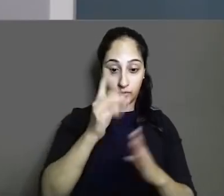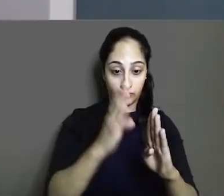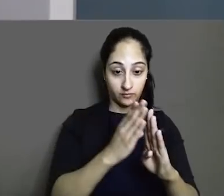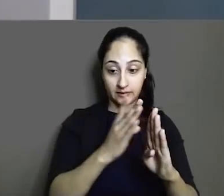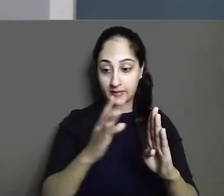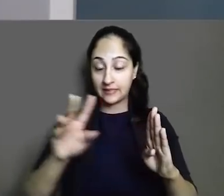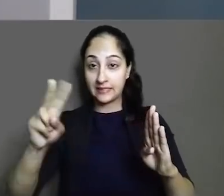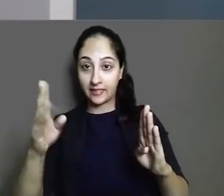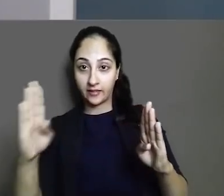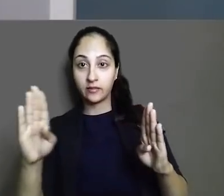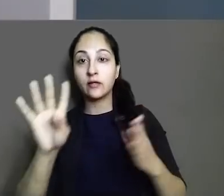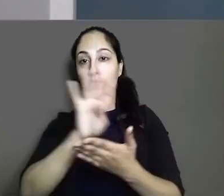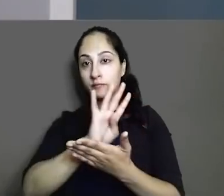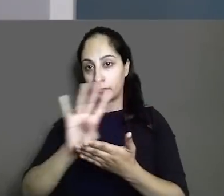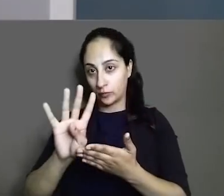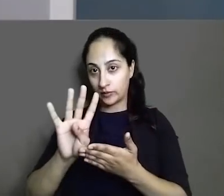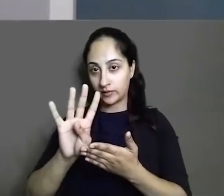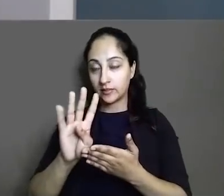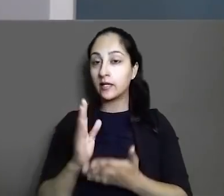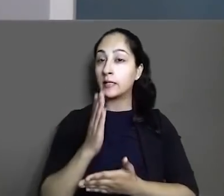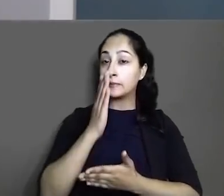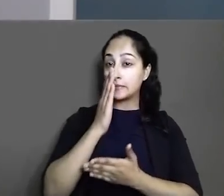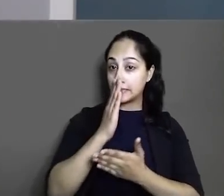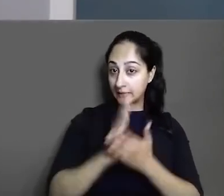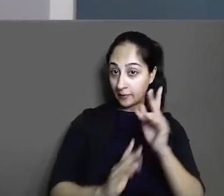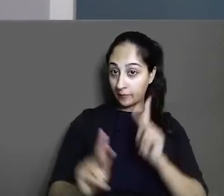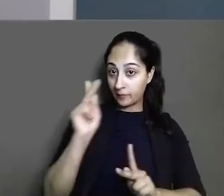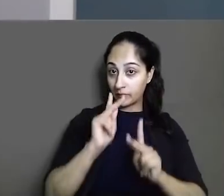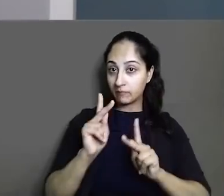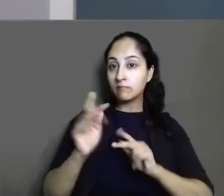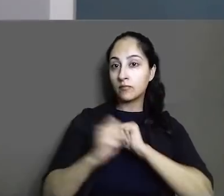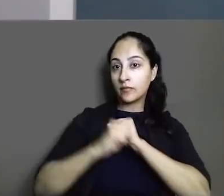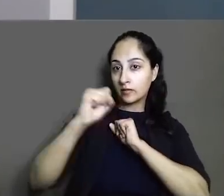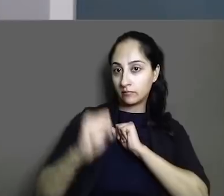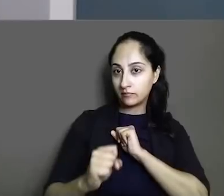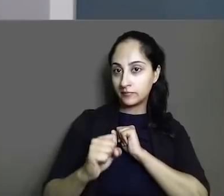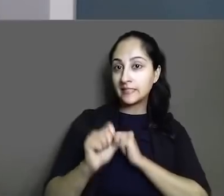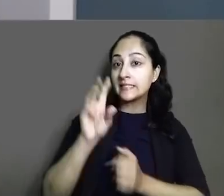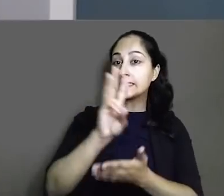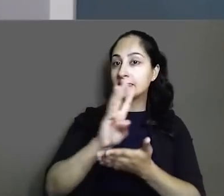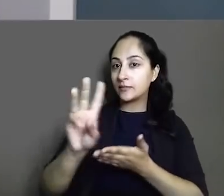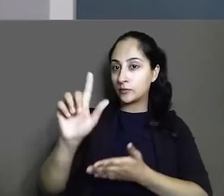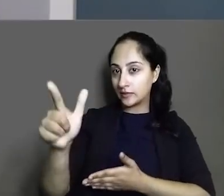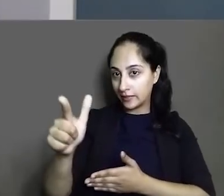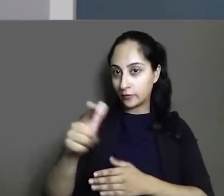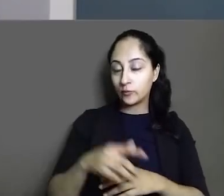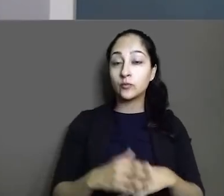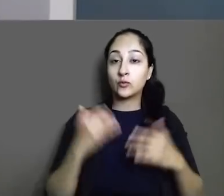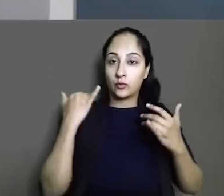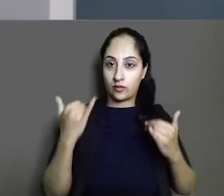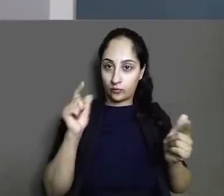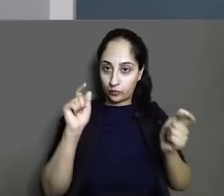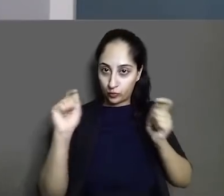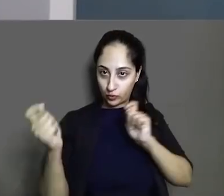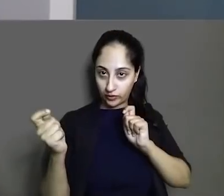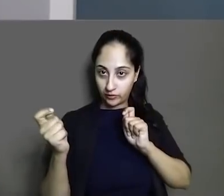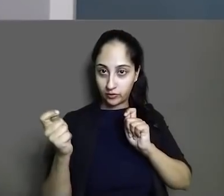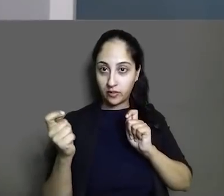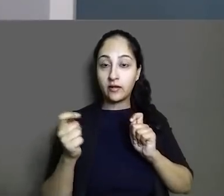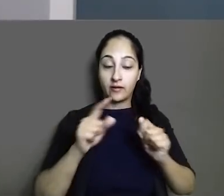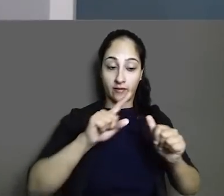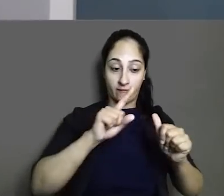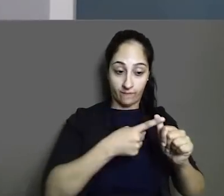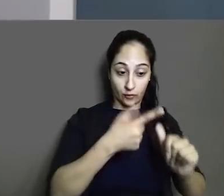doses, the better the protection. So the authorized schedule being 4 to 12 weeks between doses, you can actually